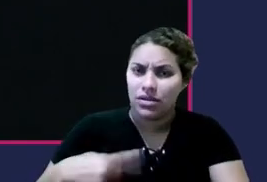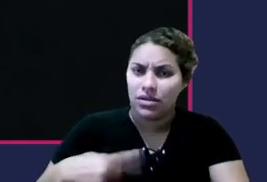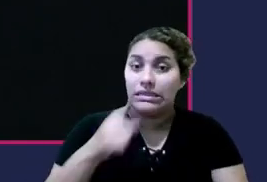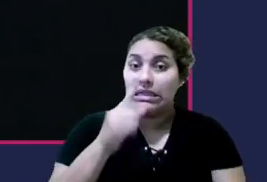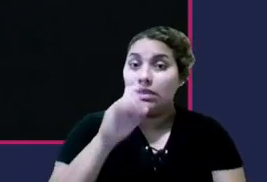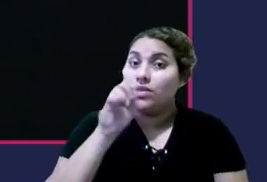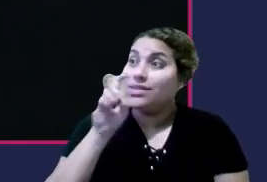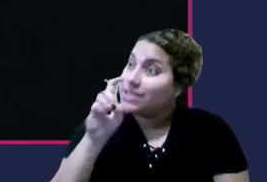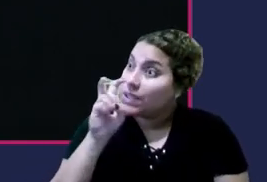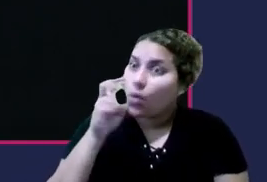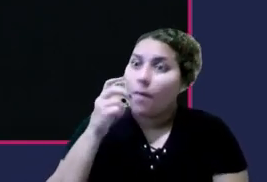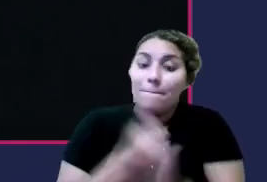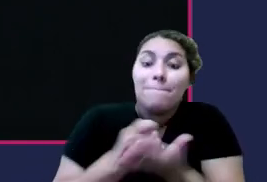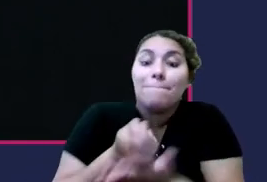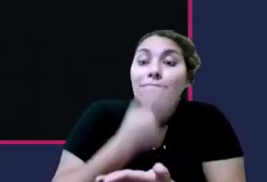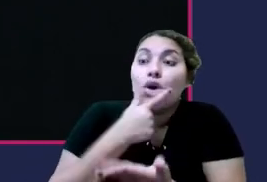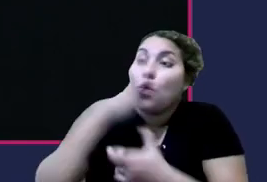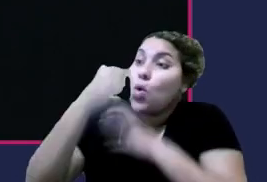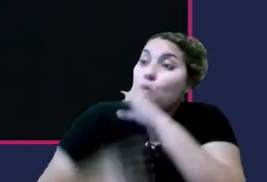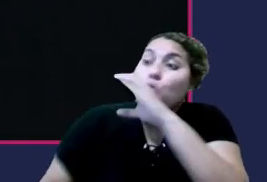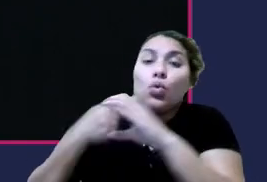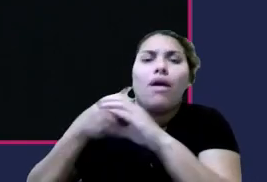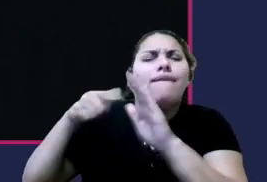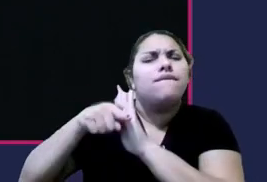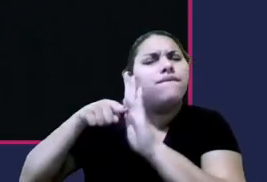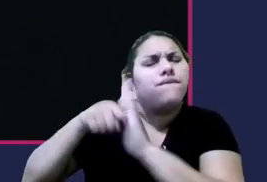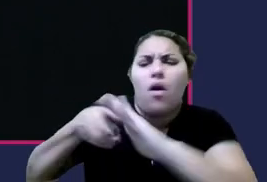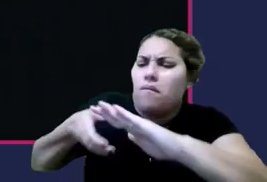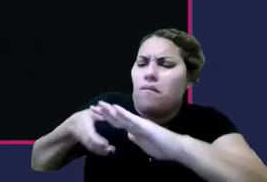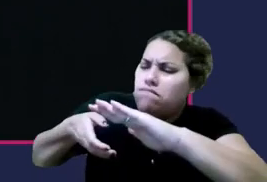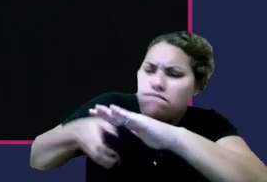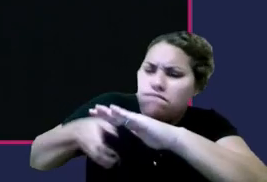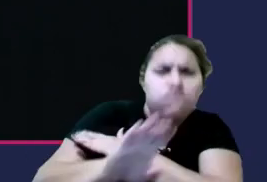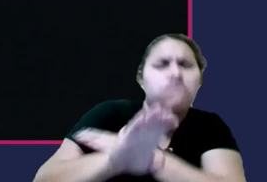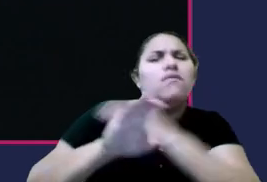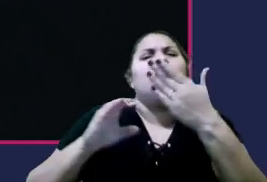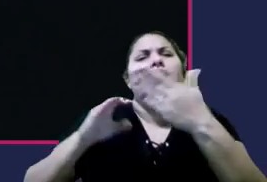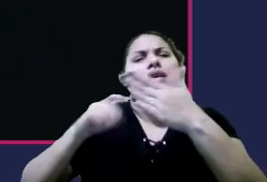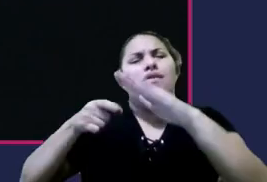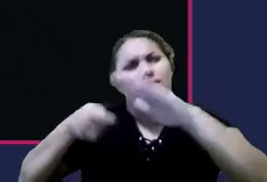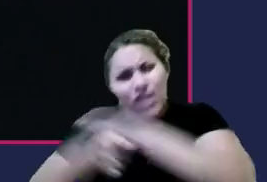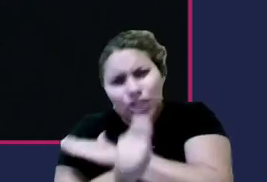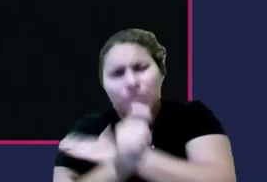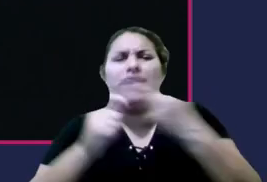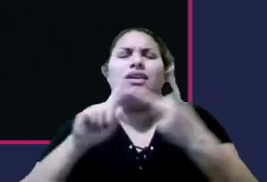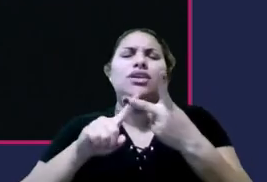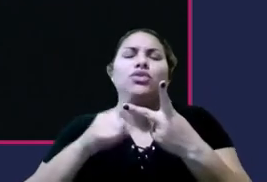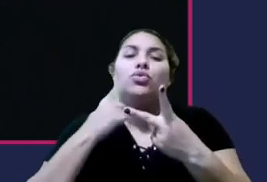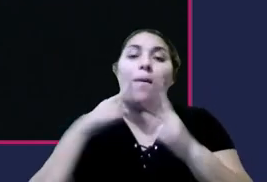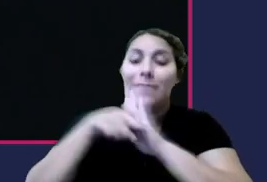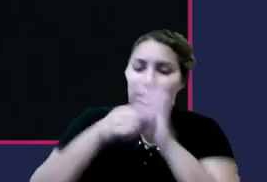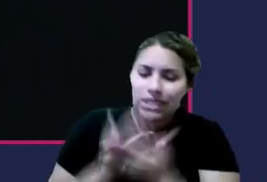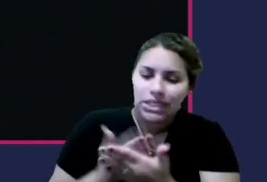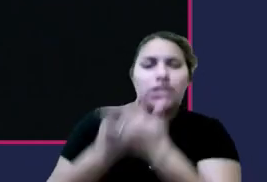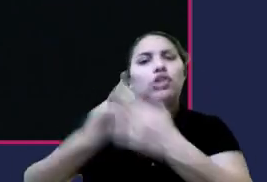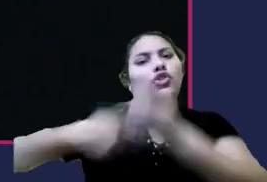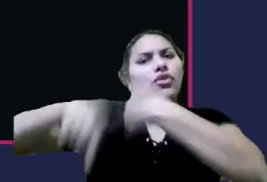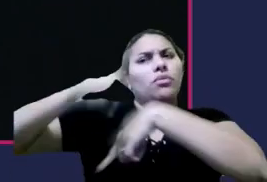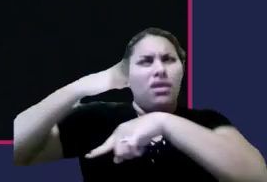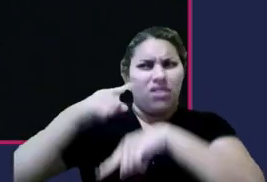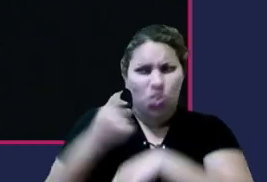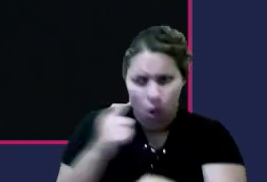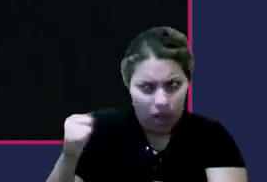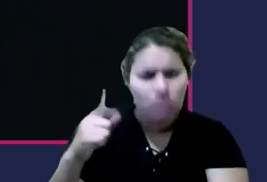in the world that in terms of investment in research and development. So investment in research and development is